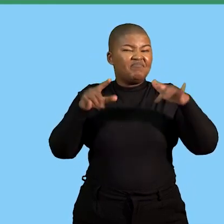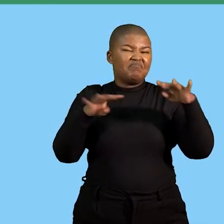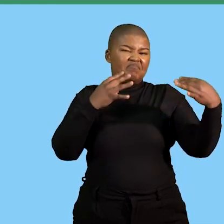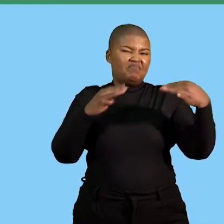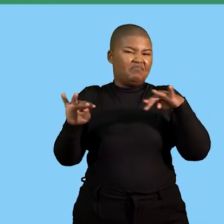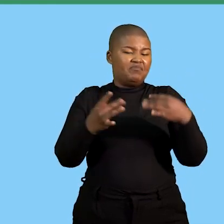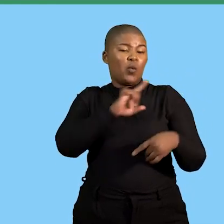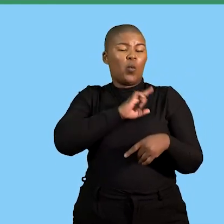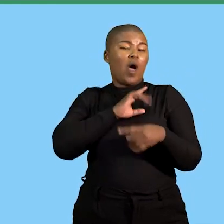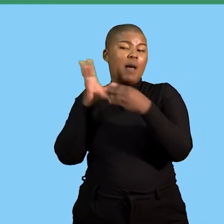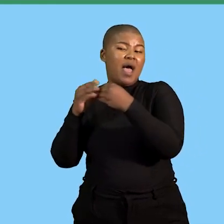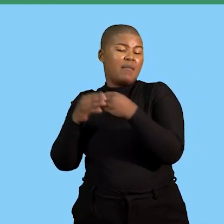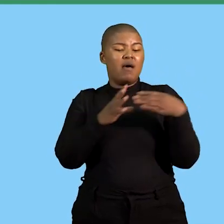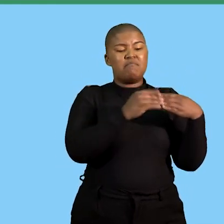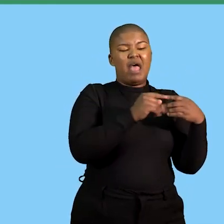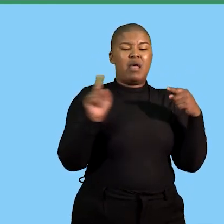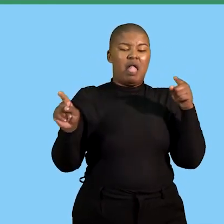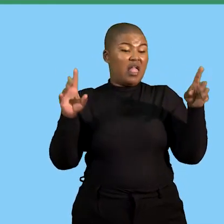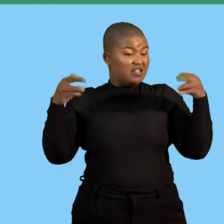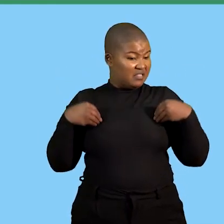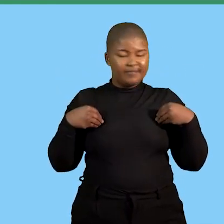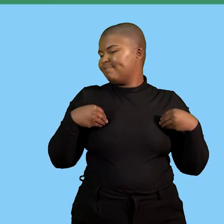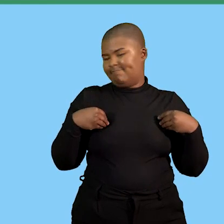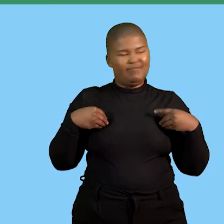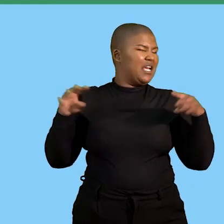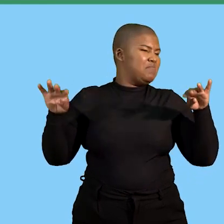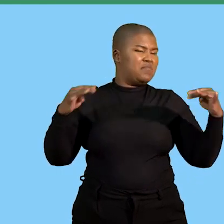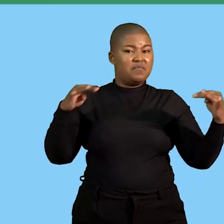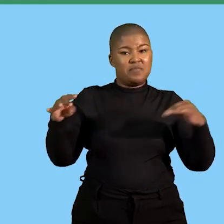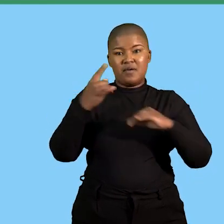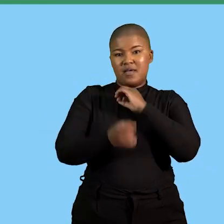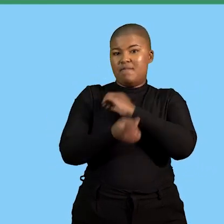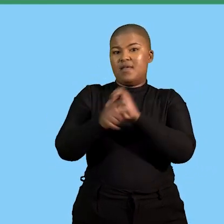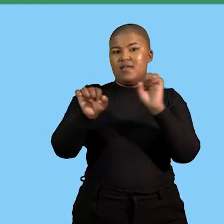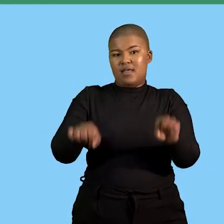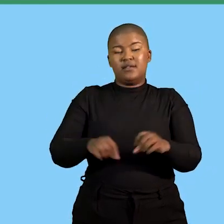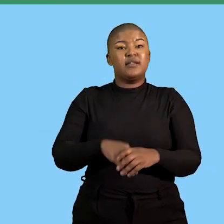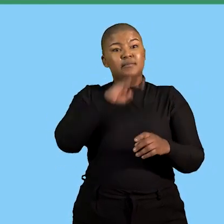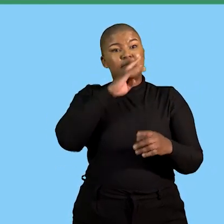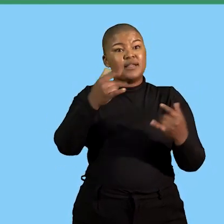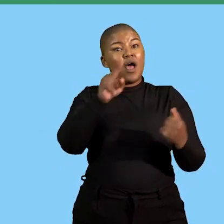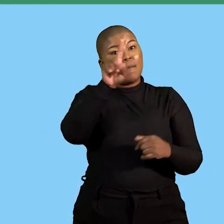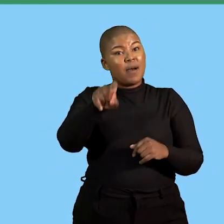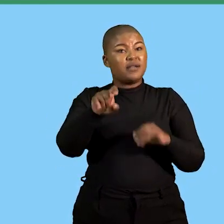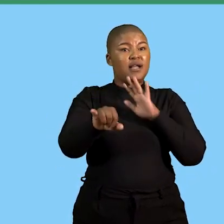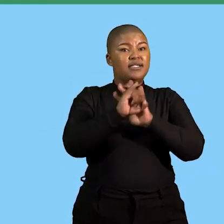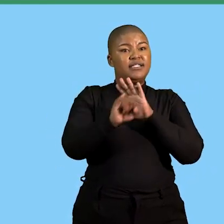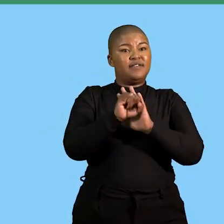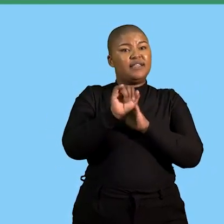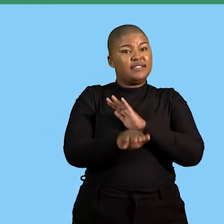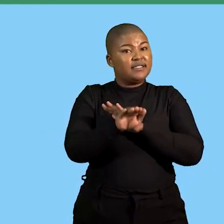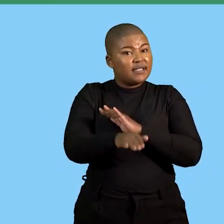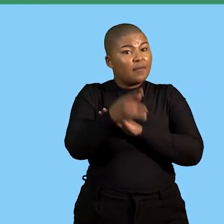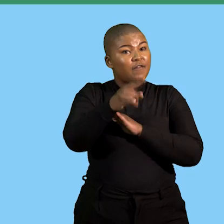disagreements due to members opposing each other's ideas. So now, with that being said, you are expected to